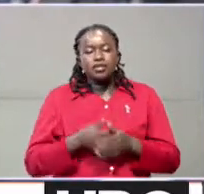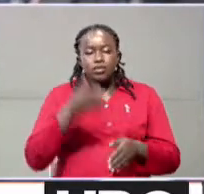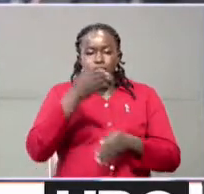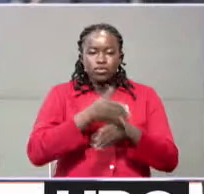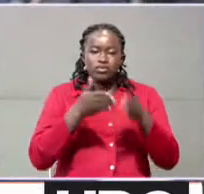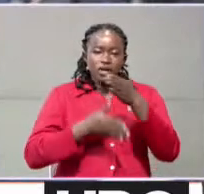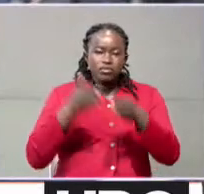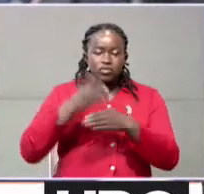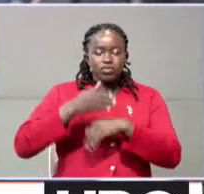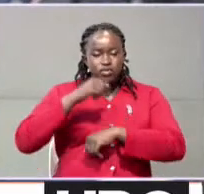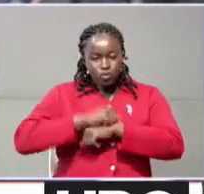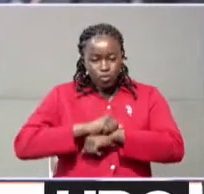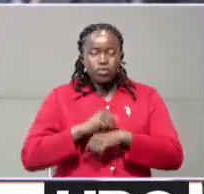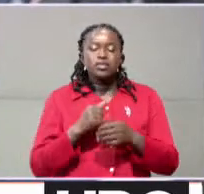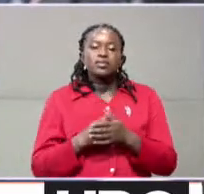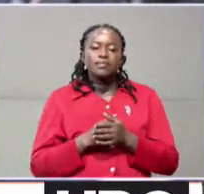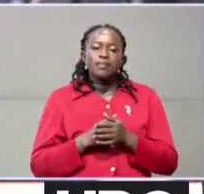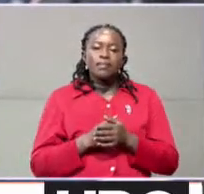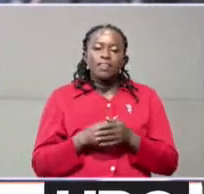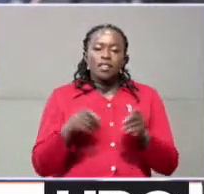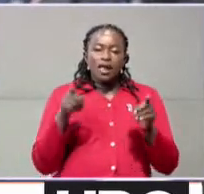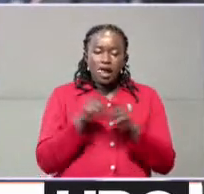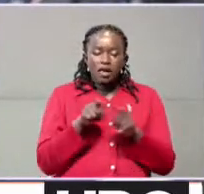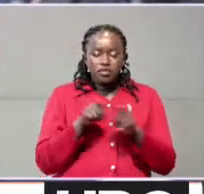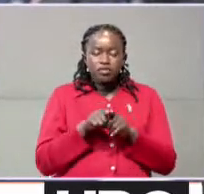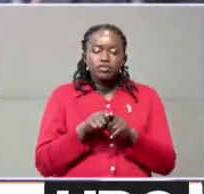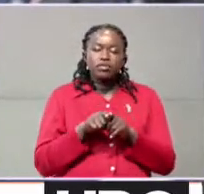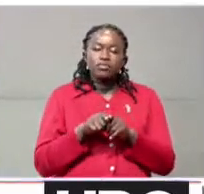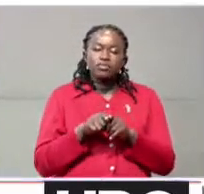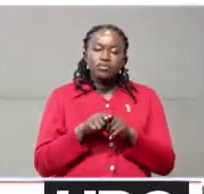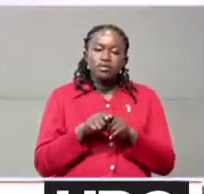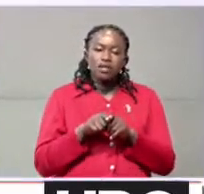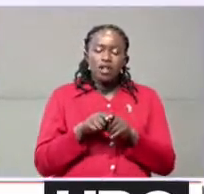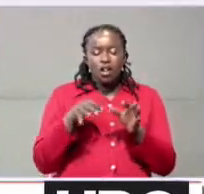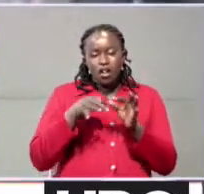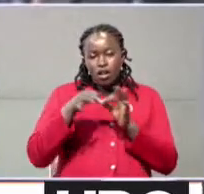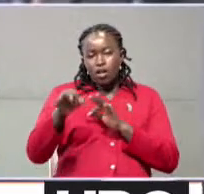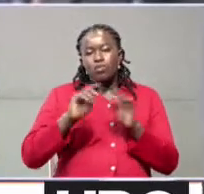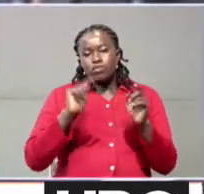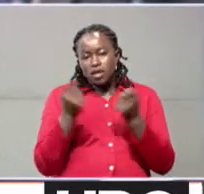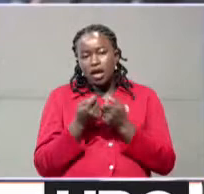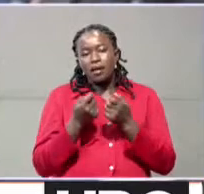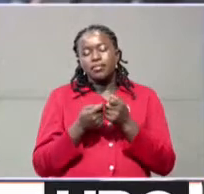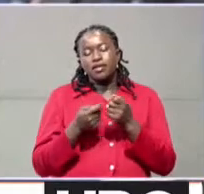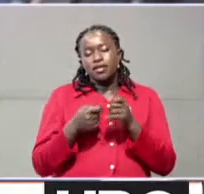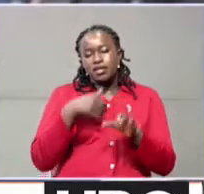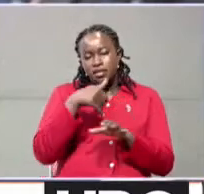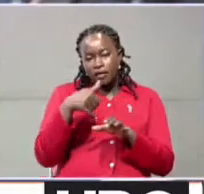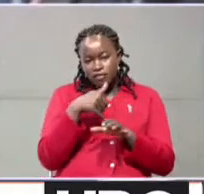schools as well as consideration of long-term interventions